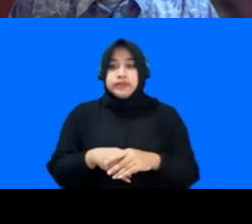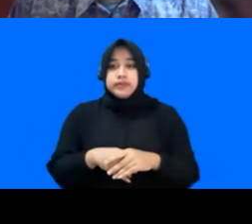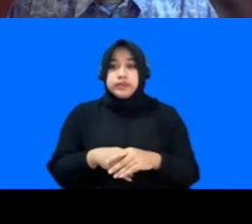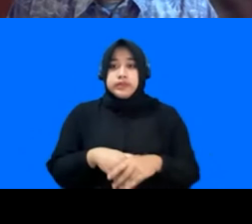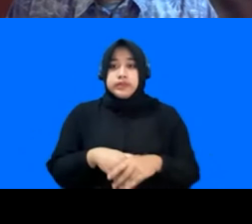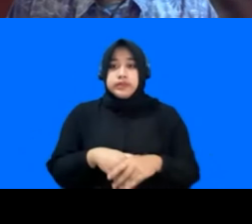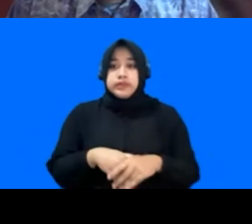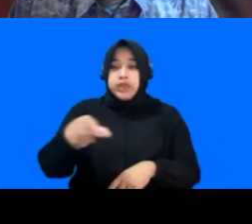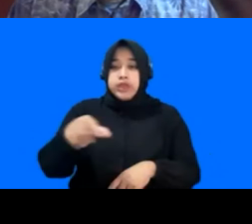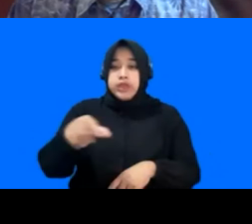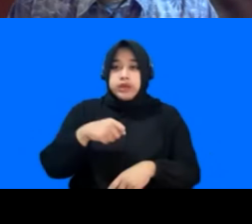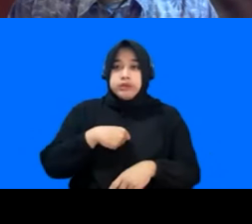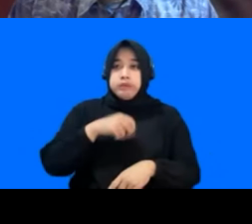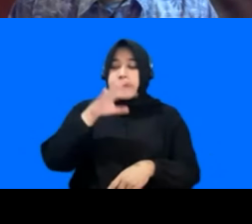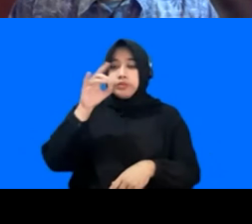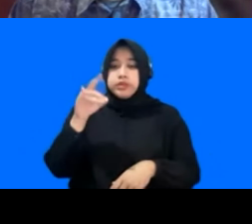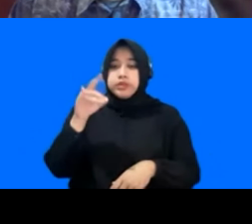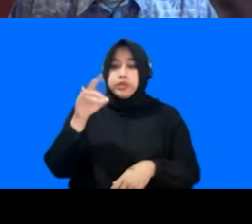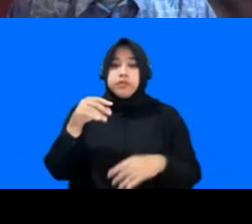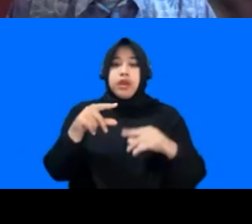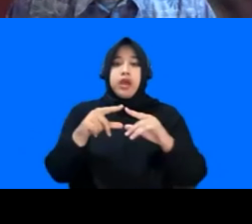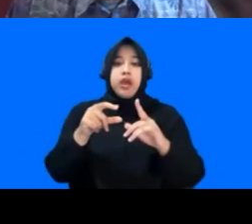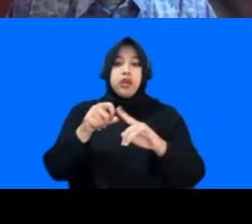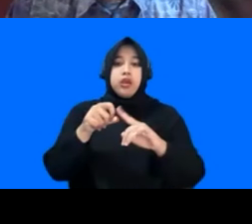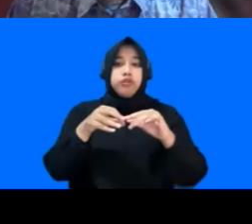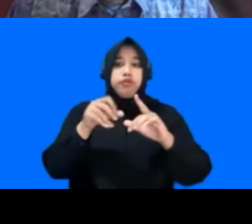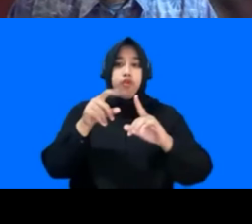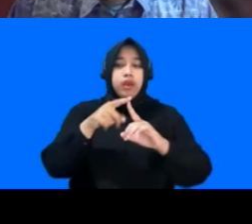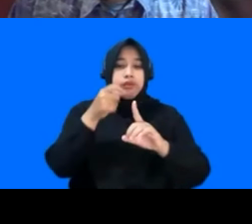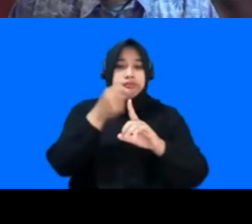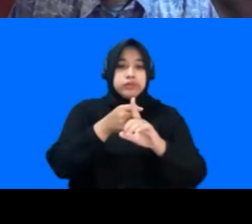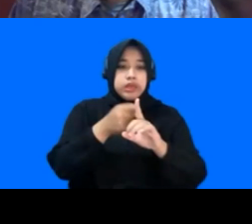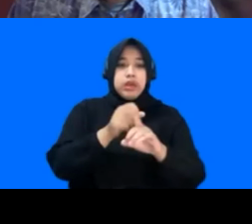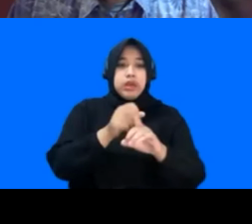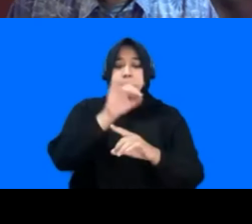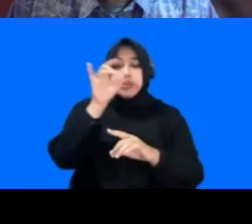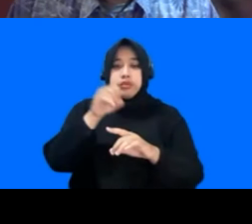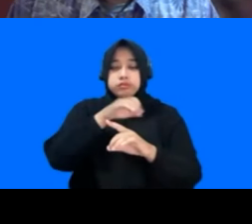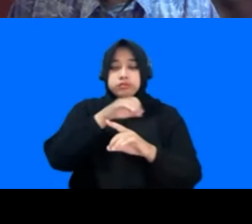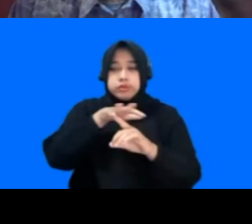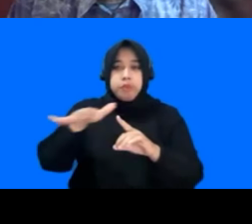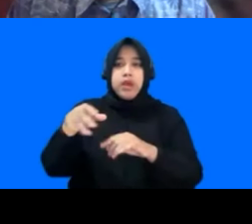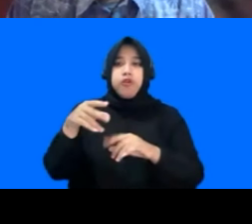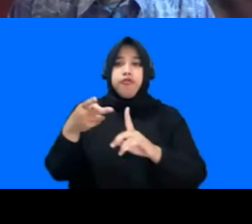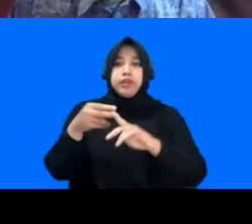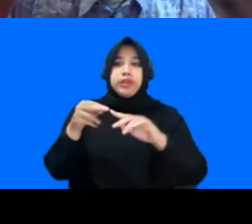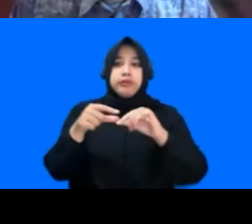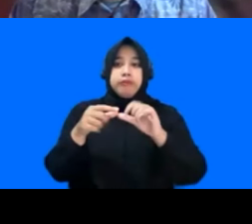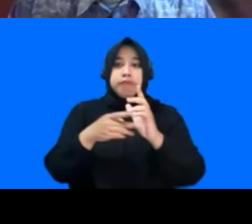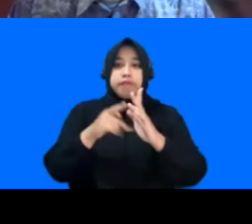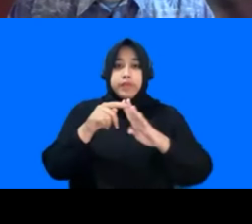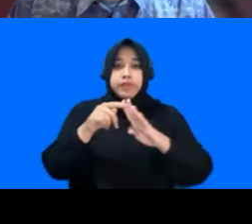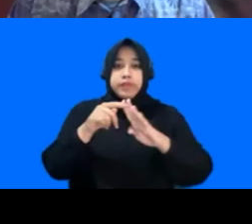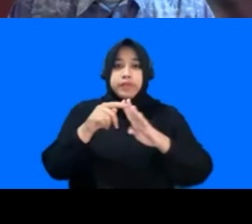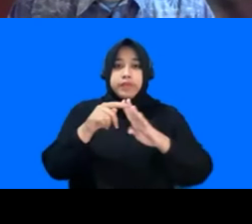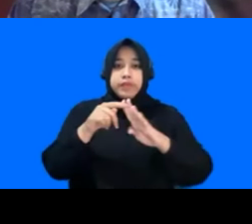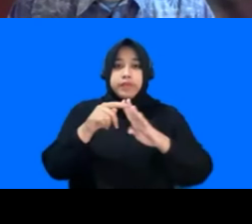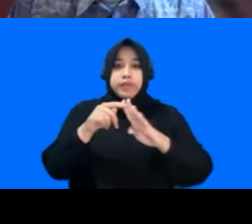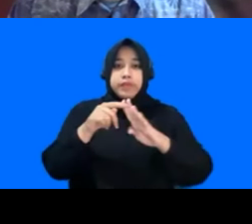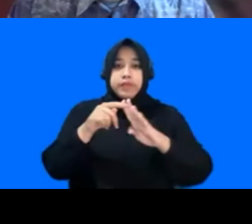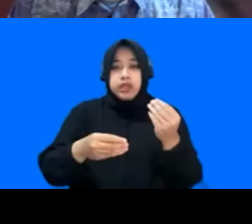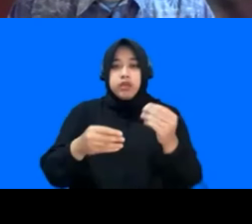from all over the Philippines and to expand our volunteer networks to all parts of the country.